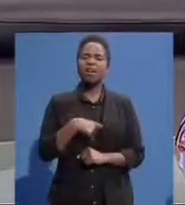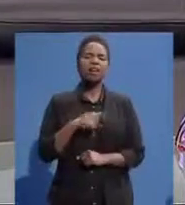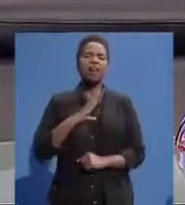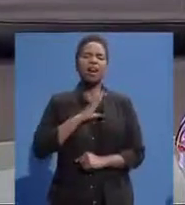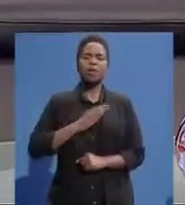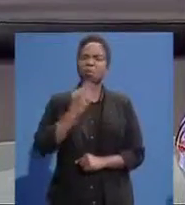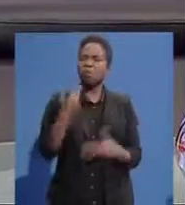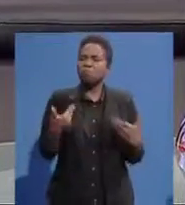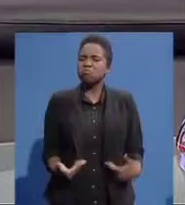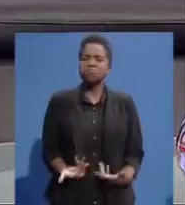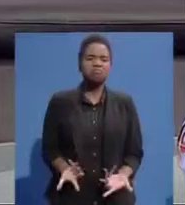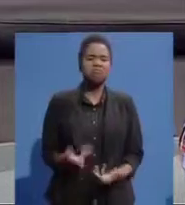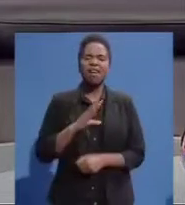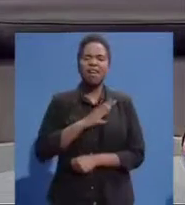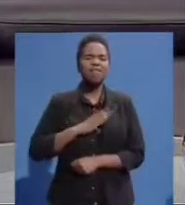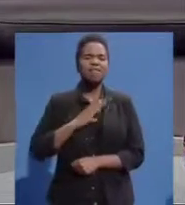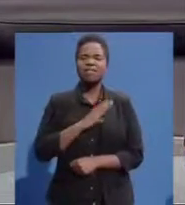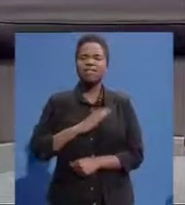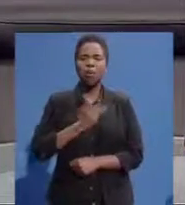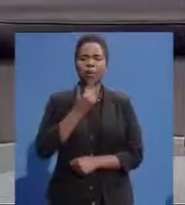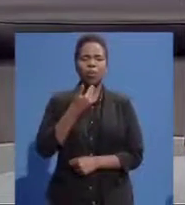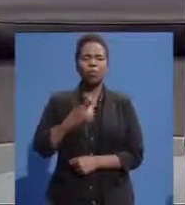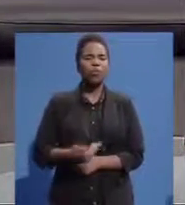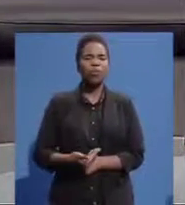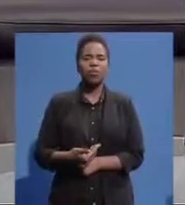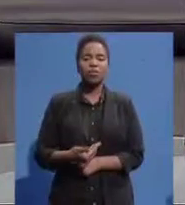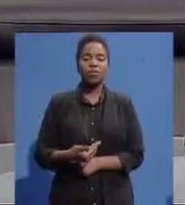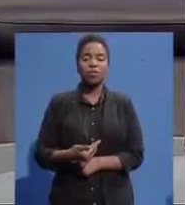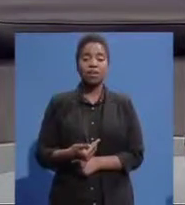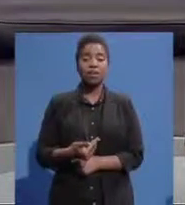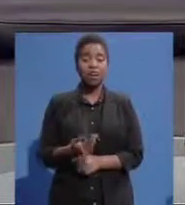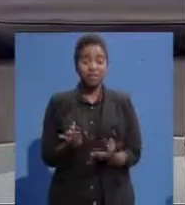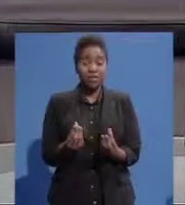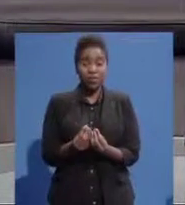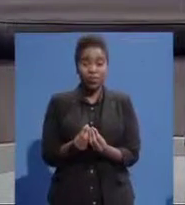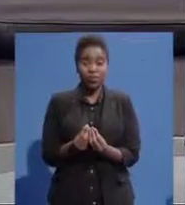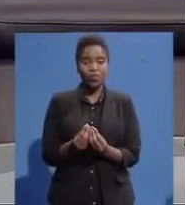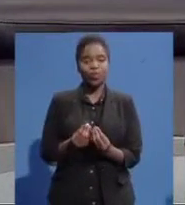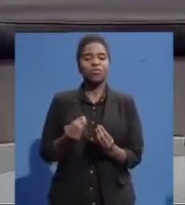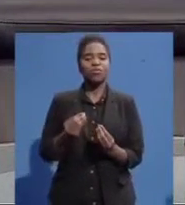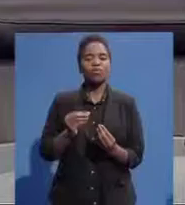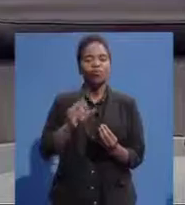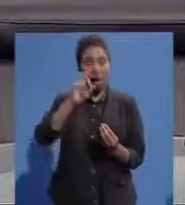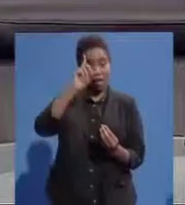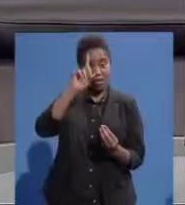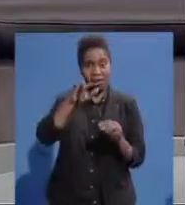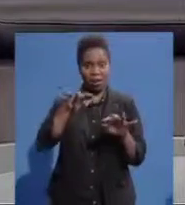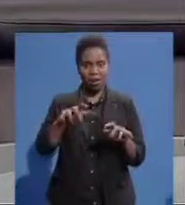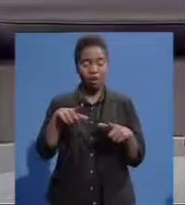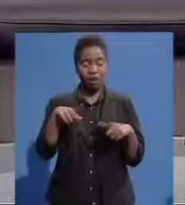comfortable within himself. To an extent that very few African people at that time were able